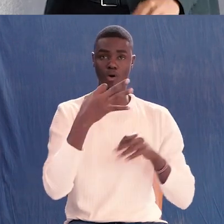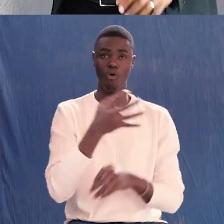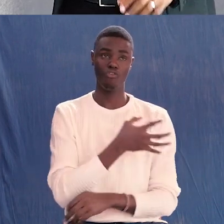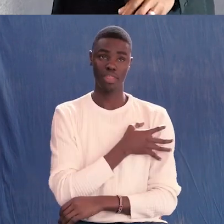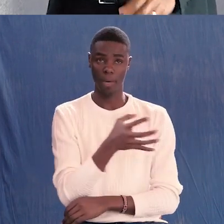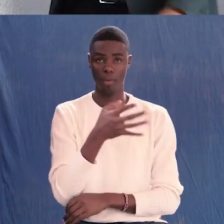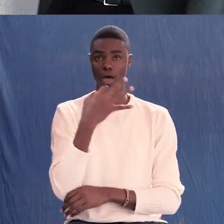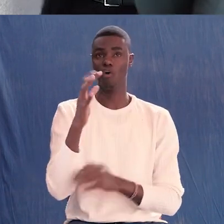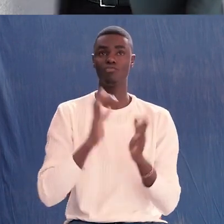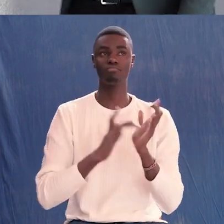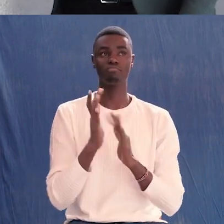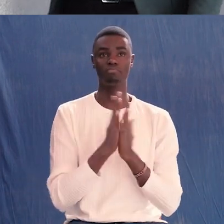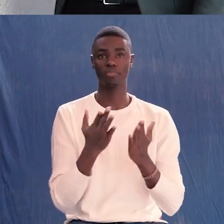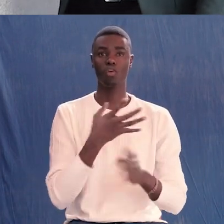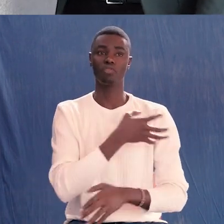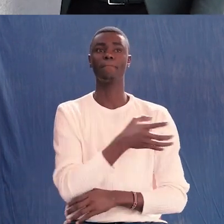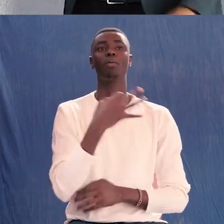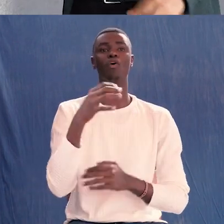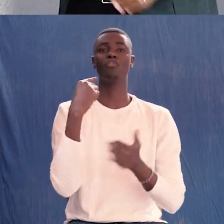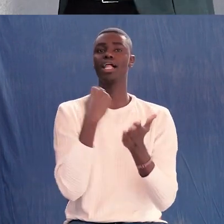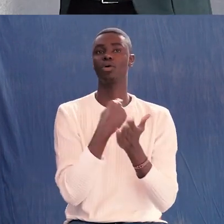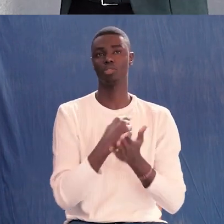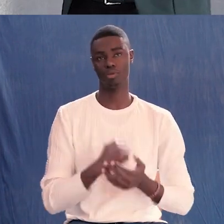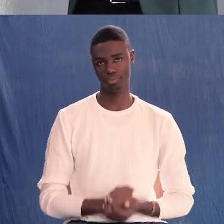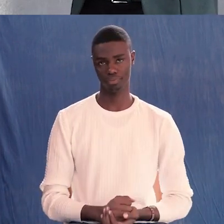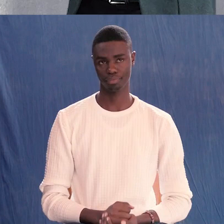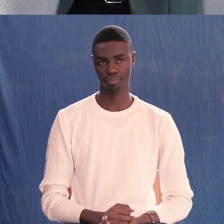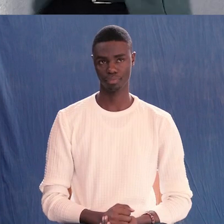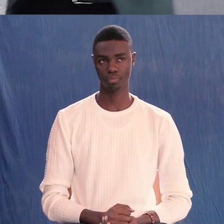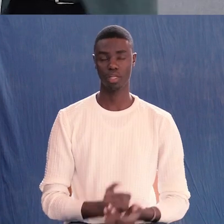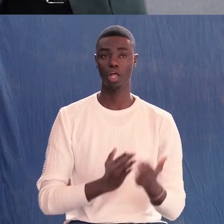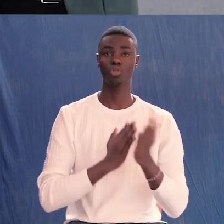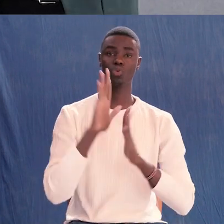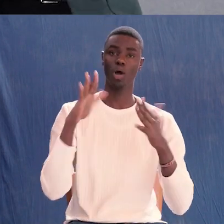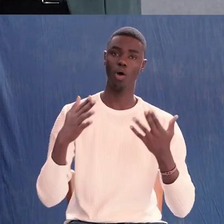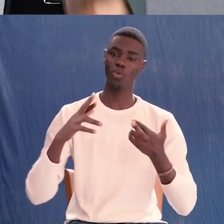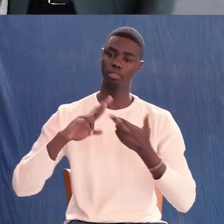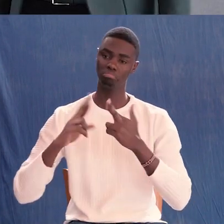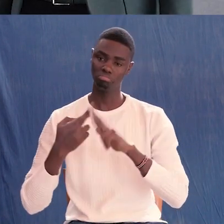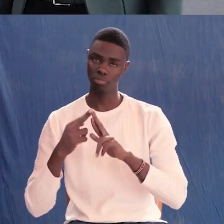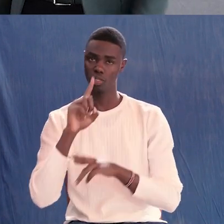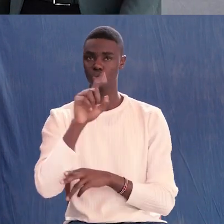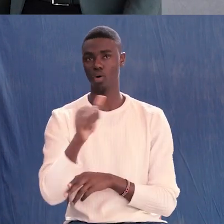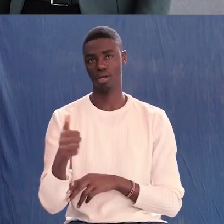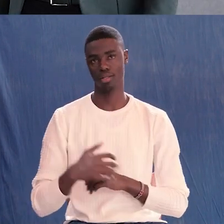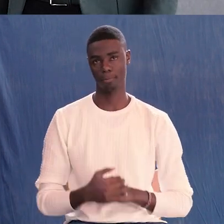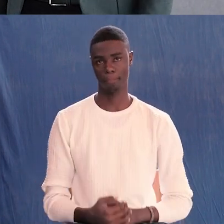of the scripture, of the power of the gospel through how we relate to one another.